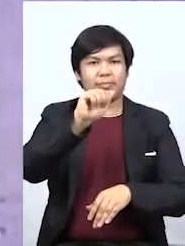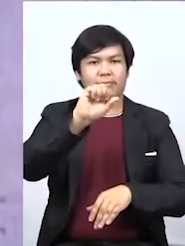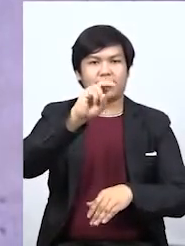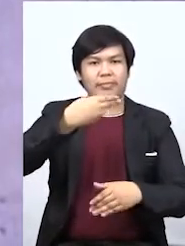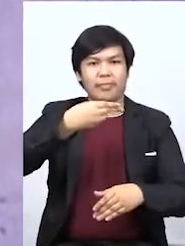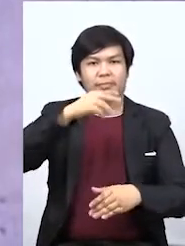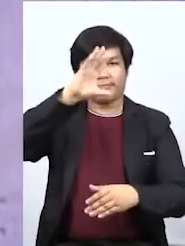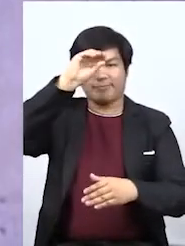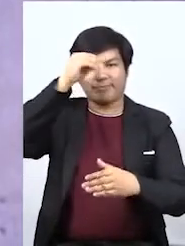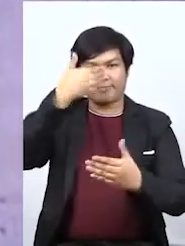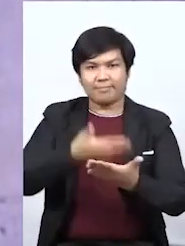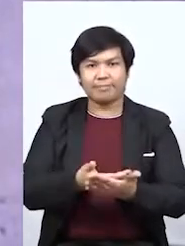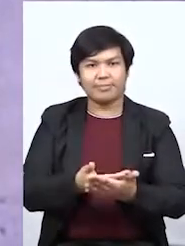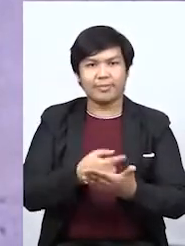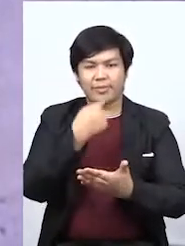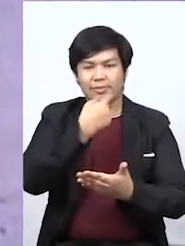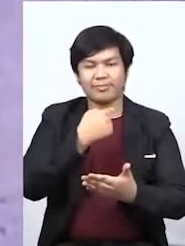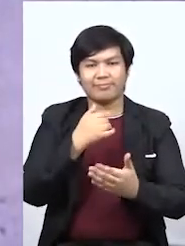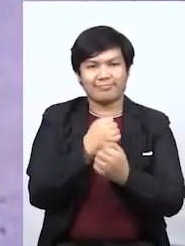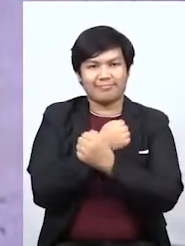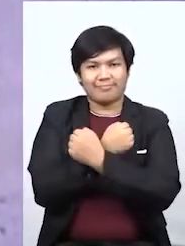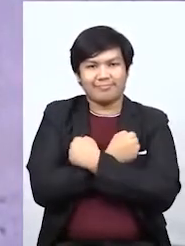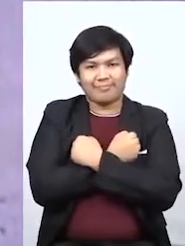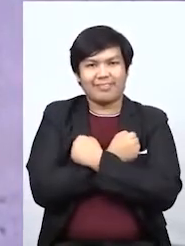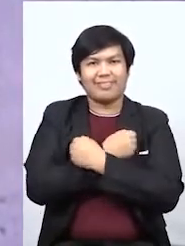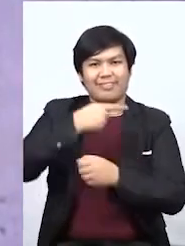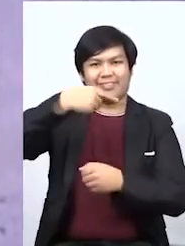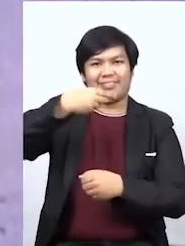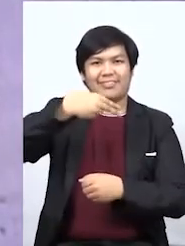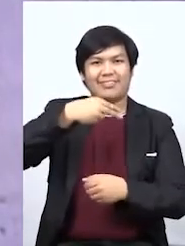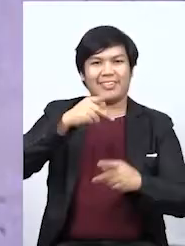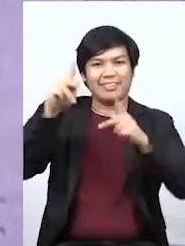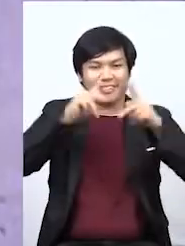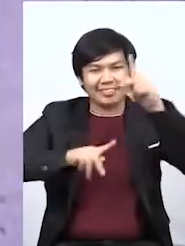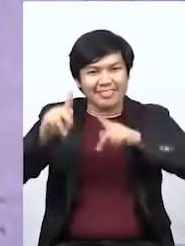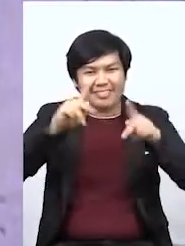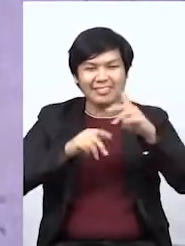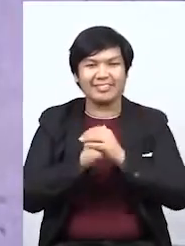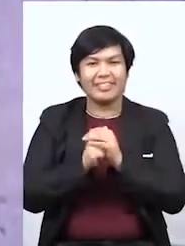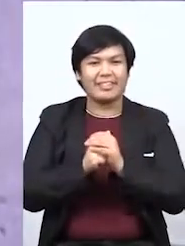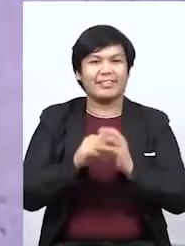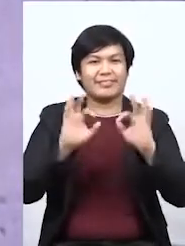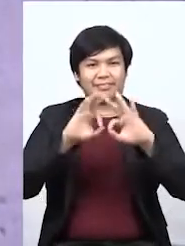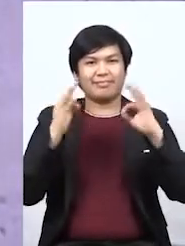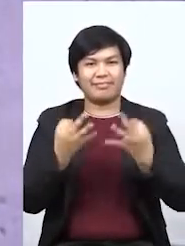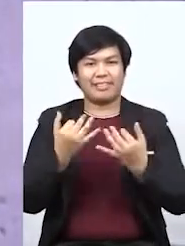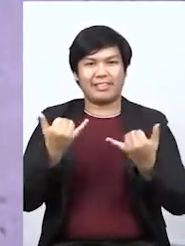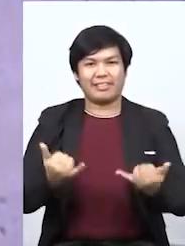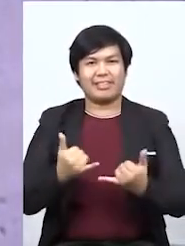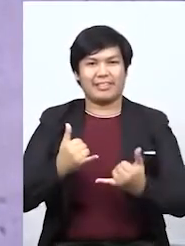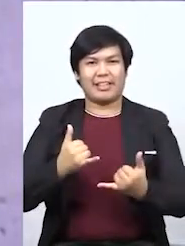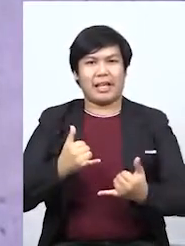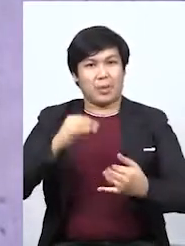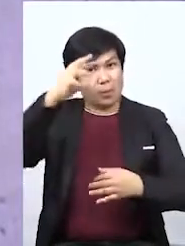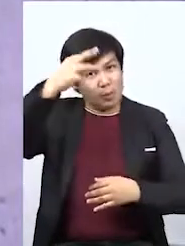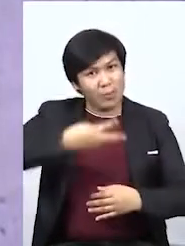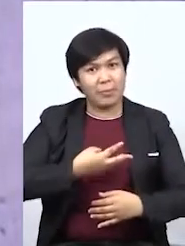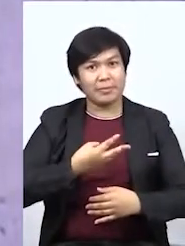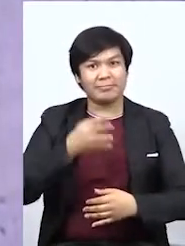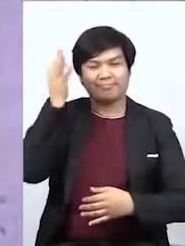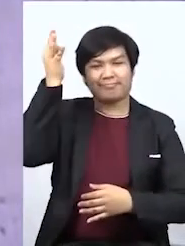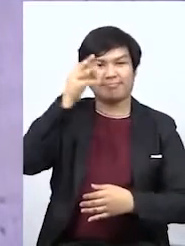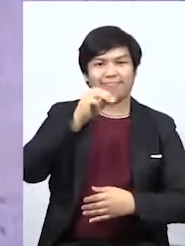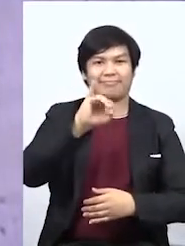a 14 year old who loves philosophy Wow what an influence the father has GCF family let's give a warm Welcome to Pastor